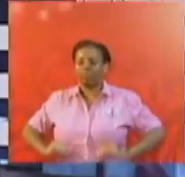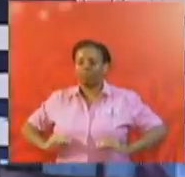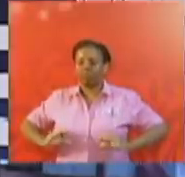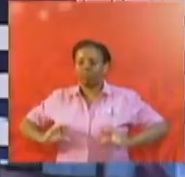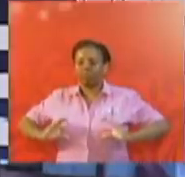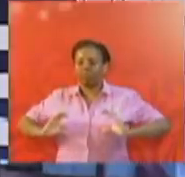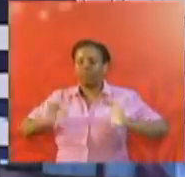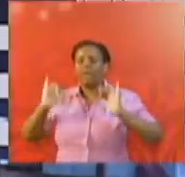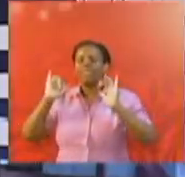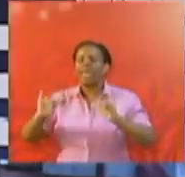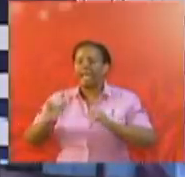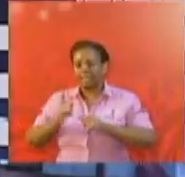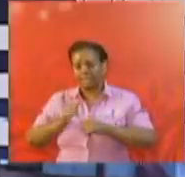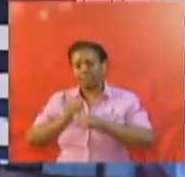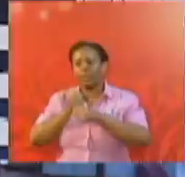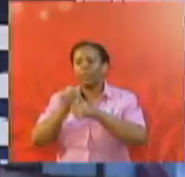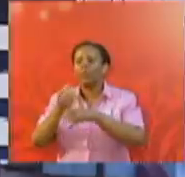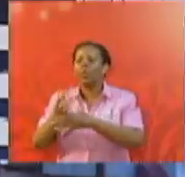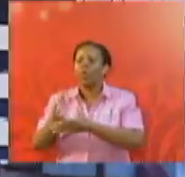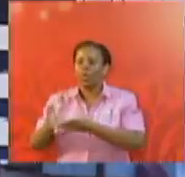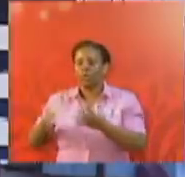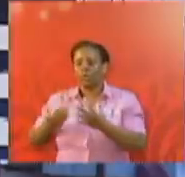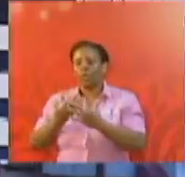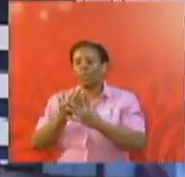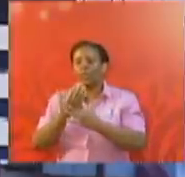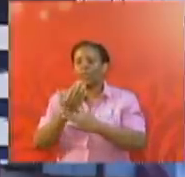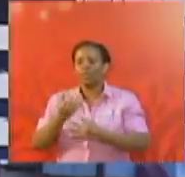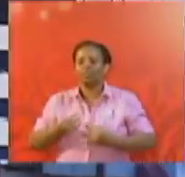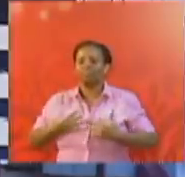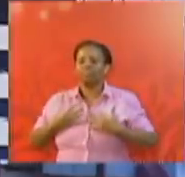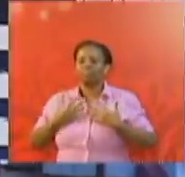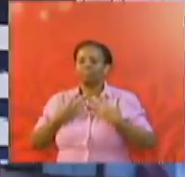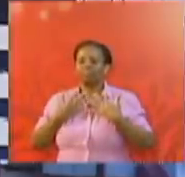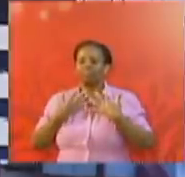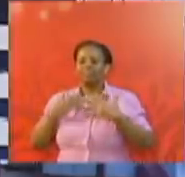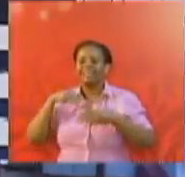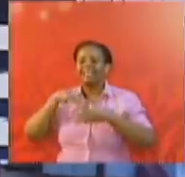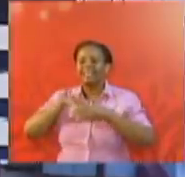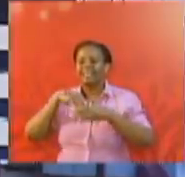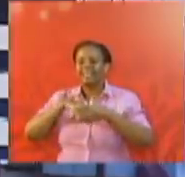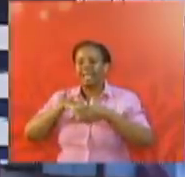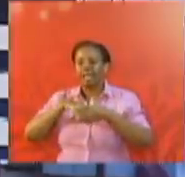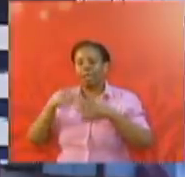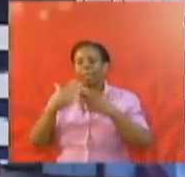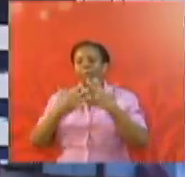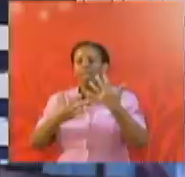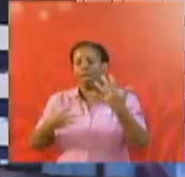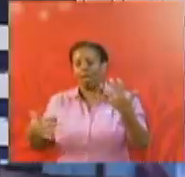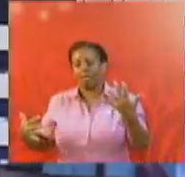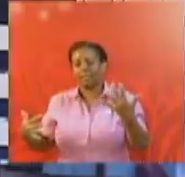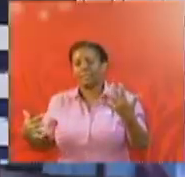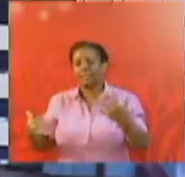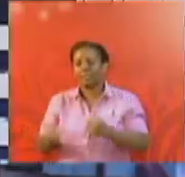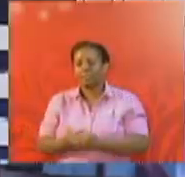passing from inside the alveoli, the air sacs in your lung, into the bloodstream. They prevent that. And it's as if